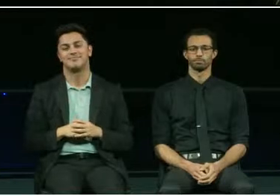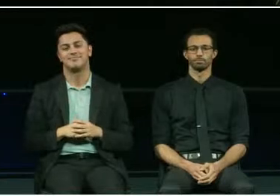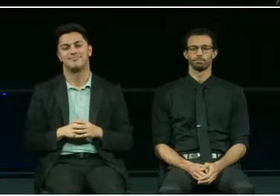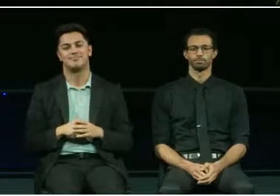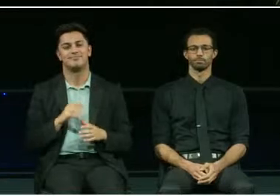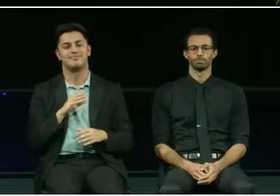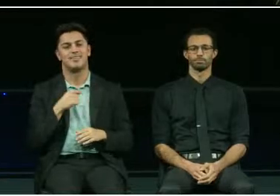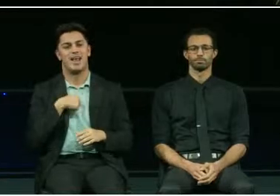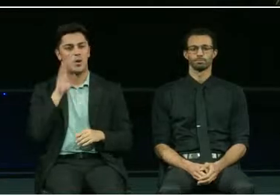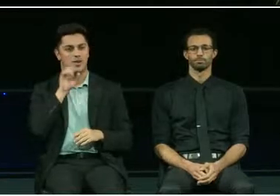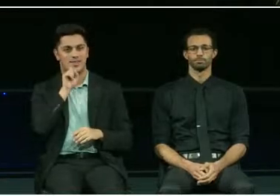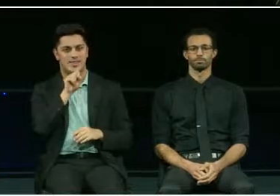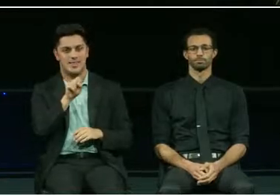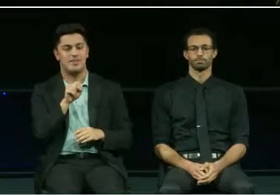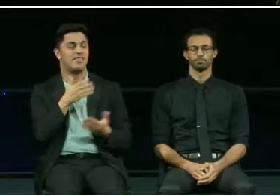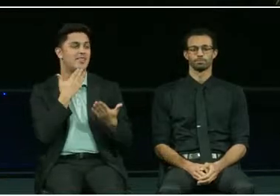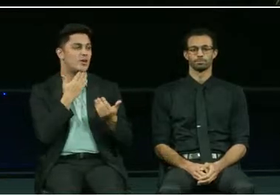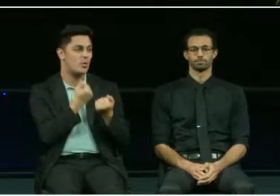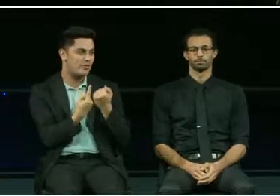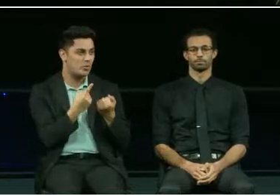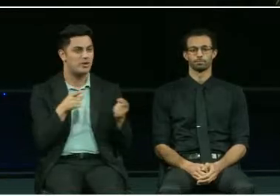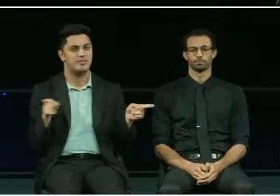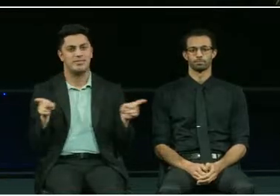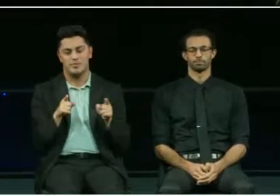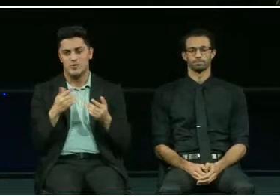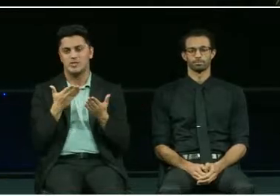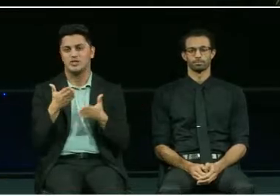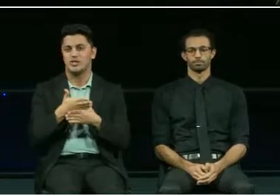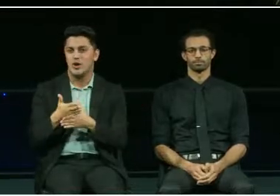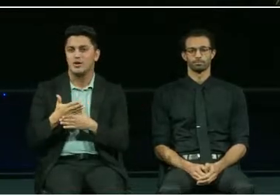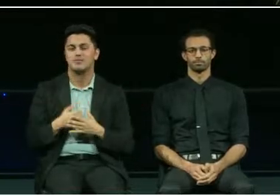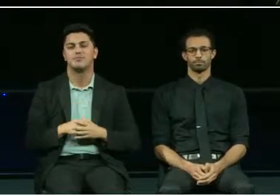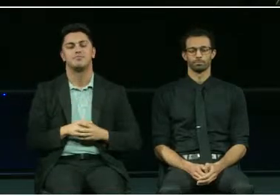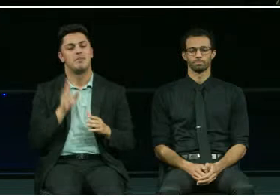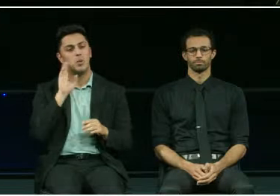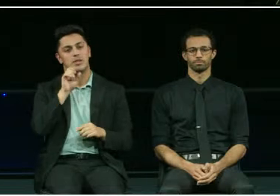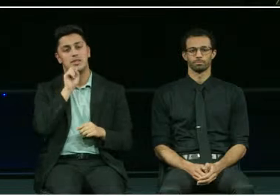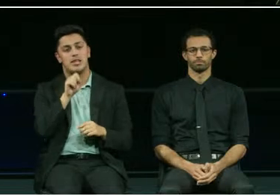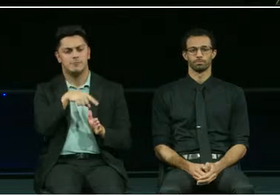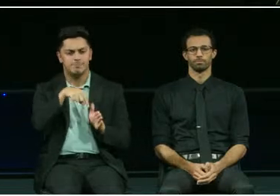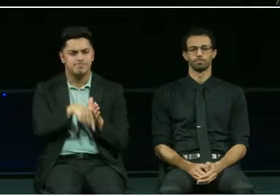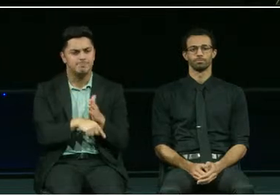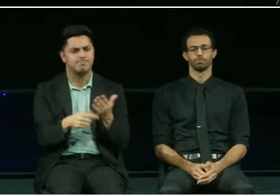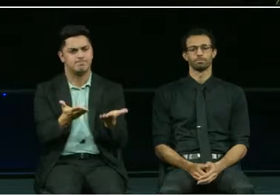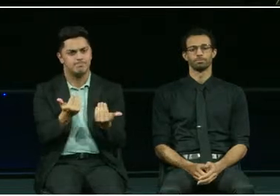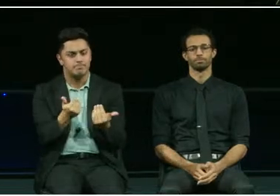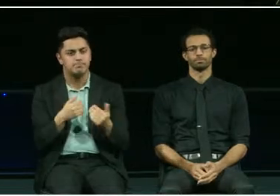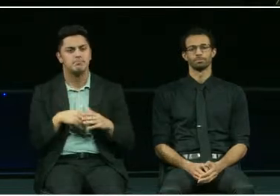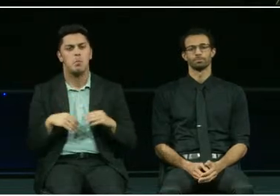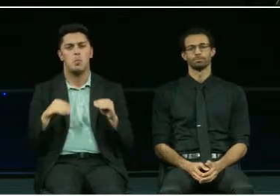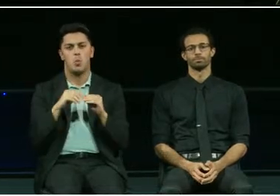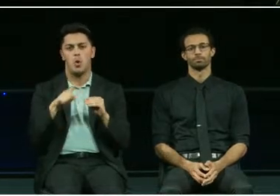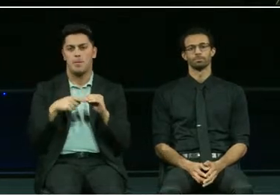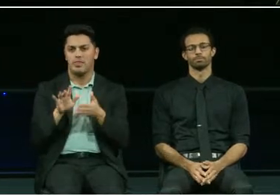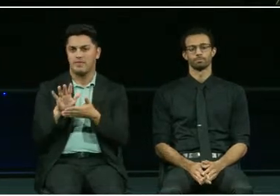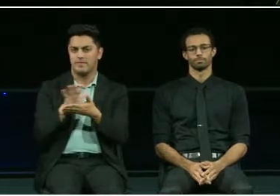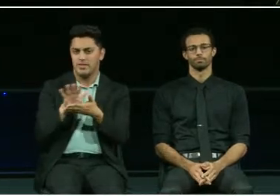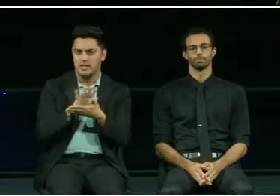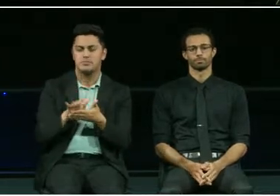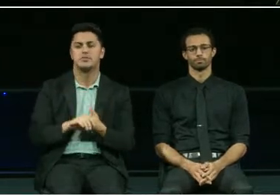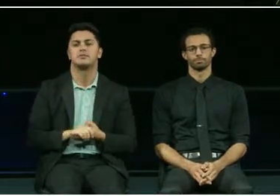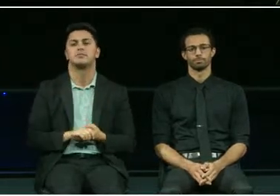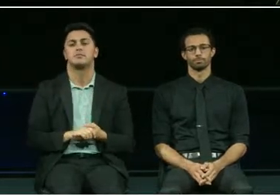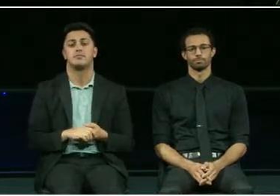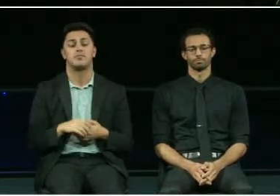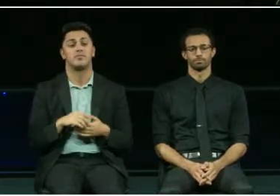And I would love to dive, thank you everyone for that answer, those answers, and I'd love to dive deeper into each of your films. For